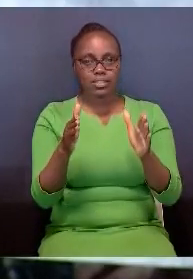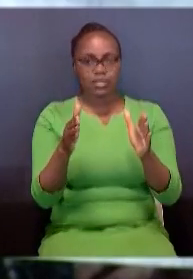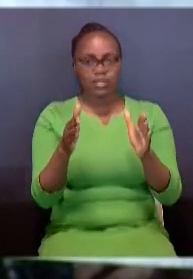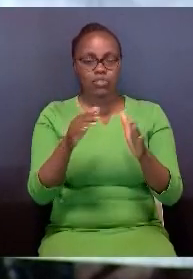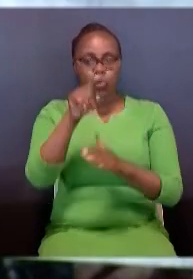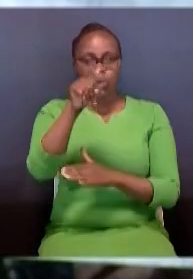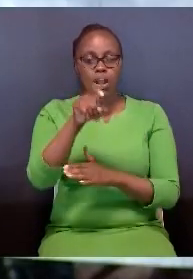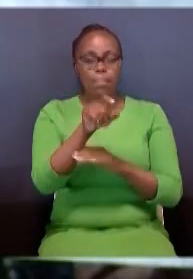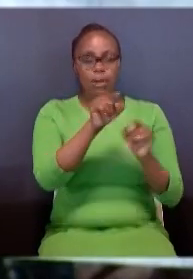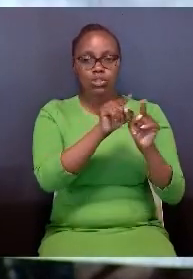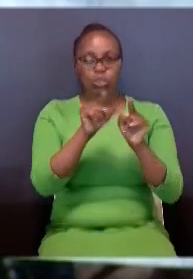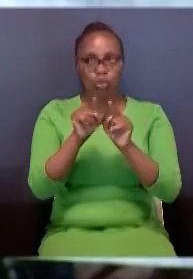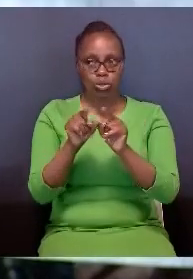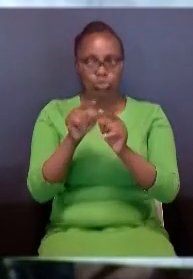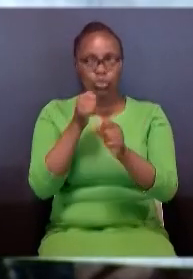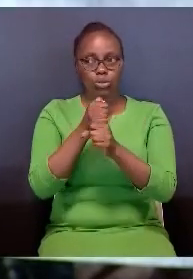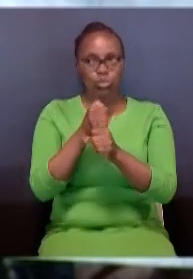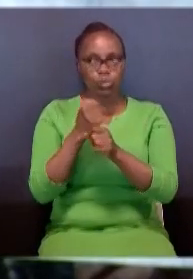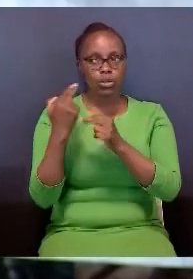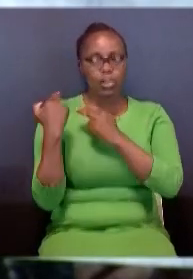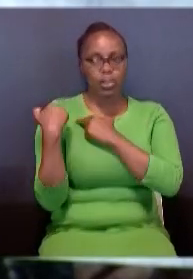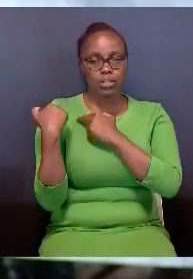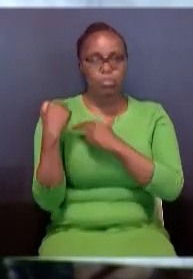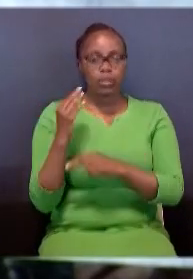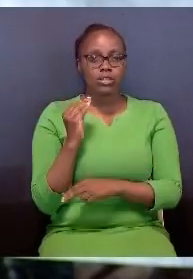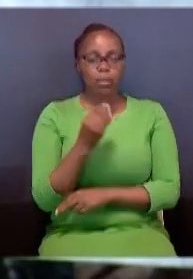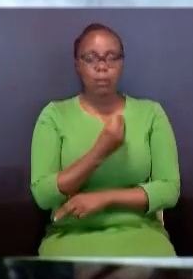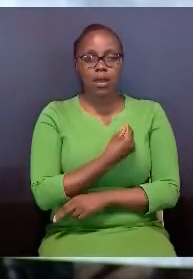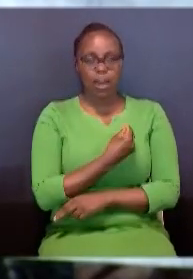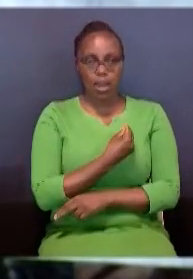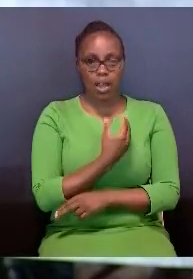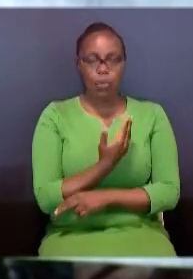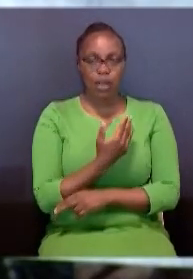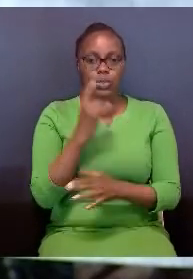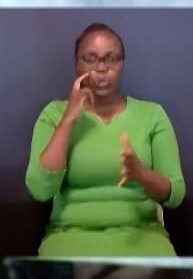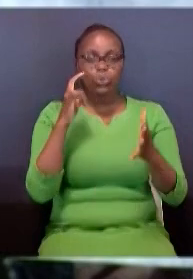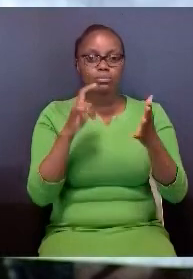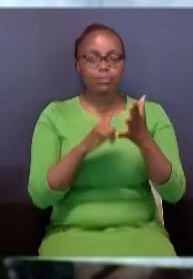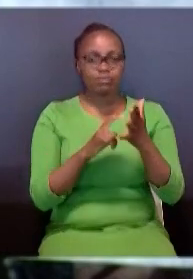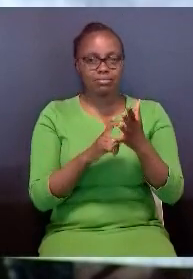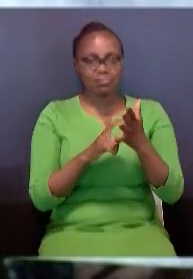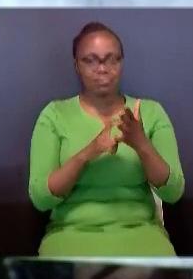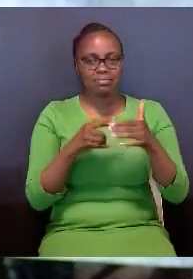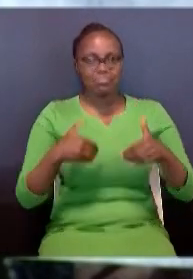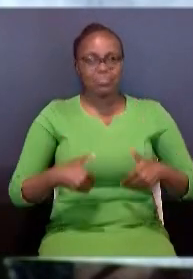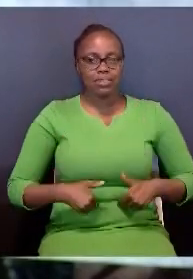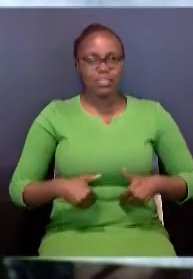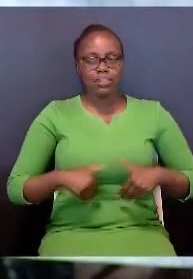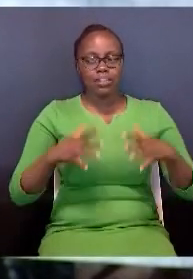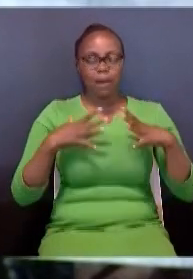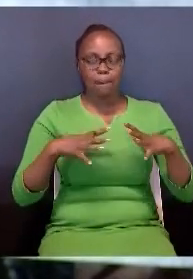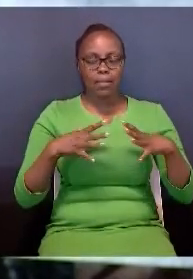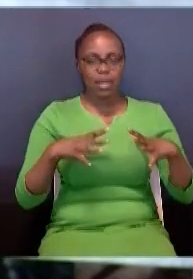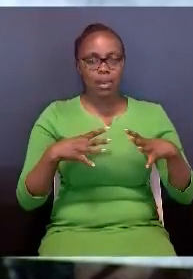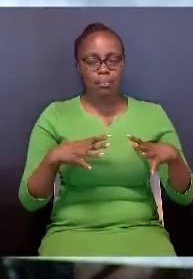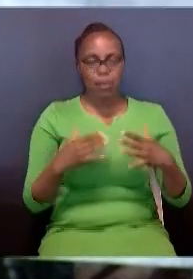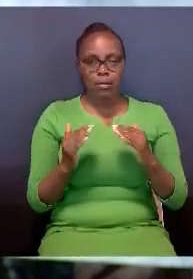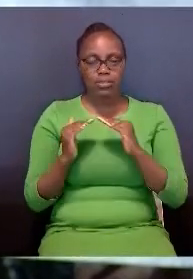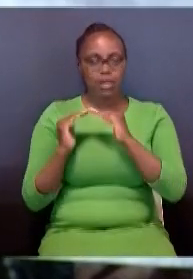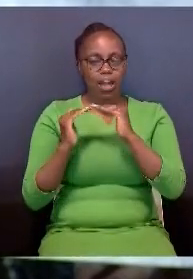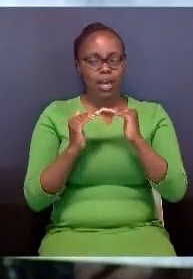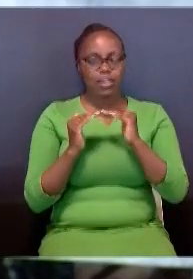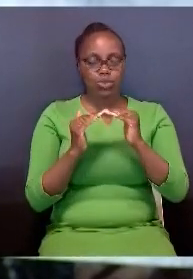we must also do our part to recognize that young people are equal